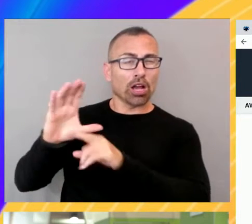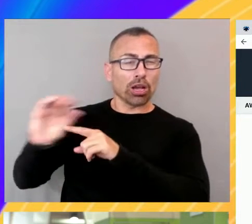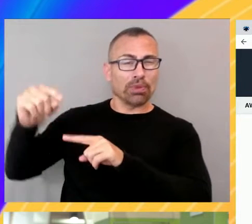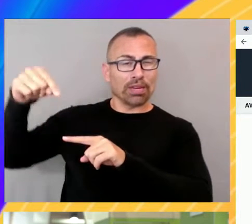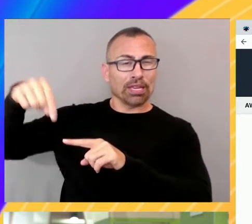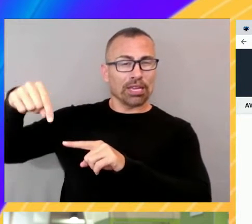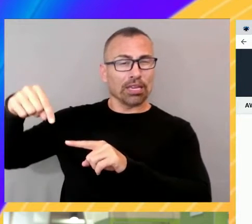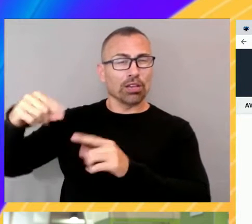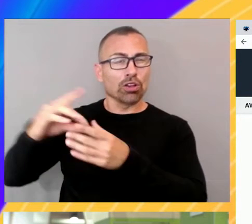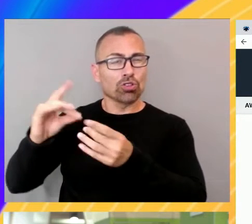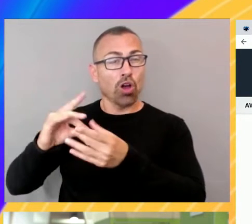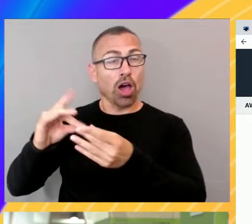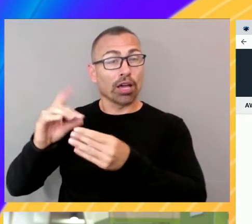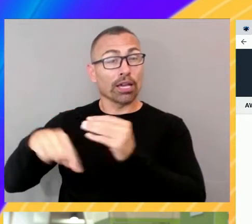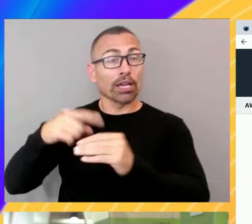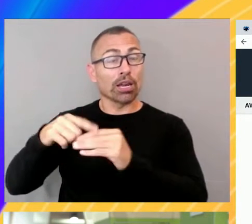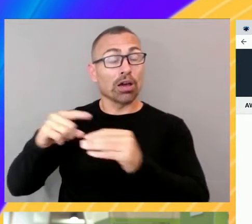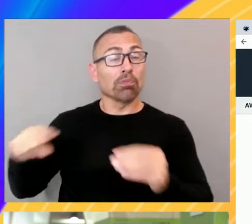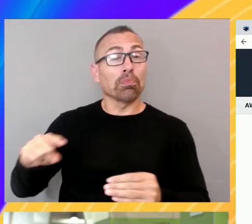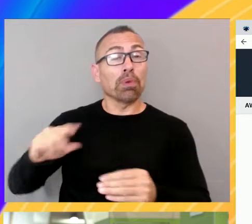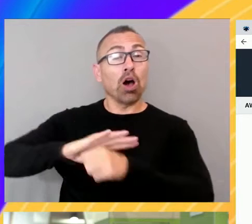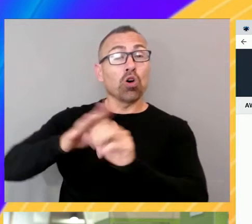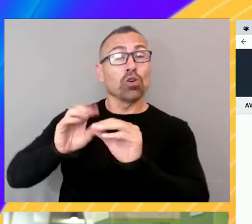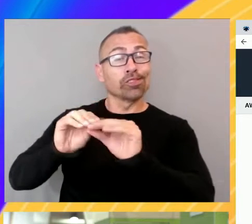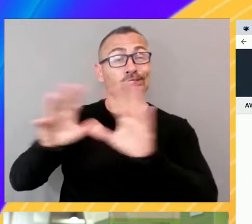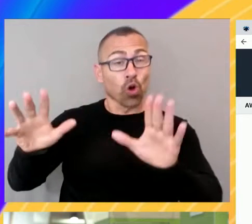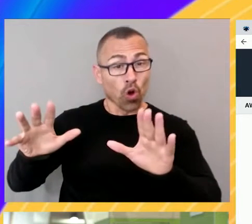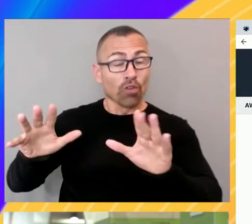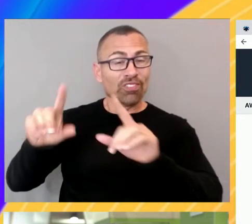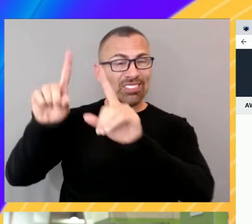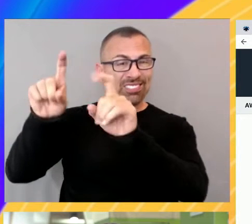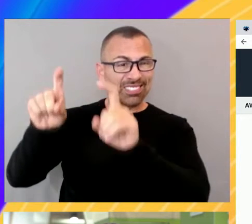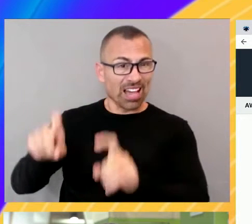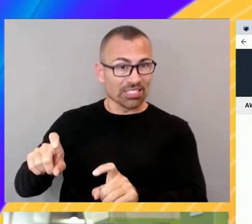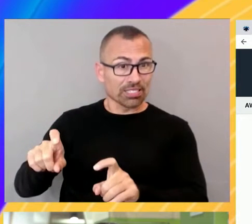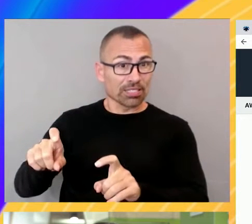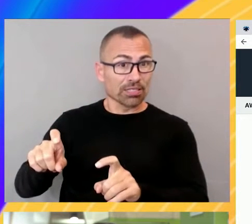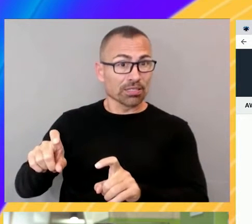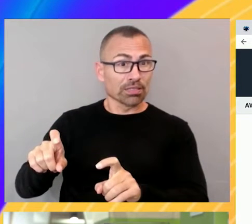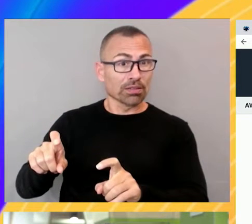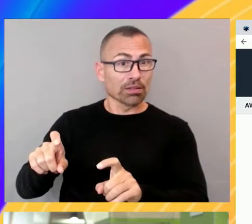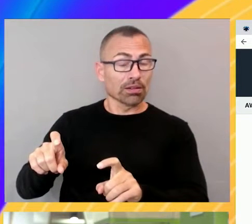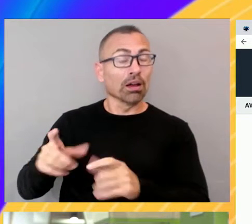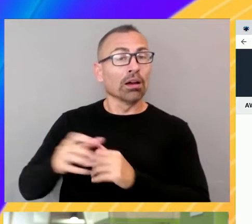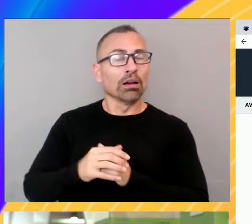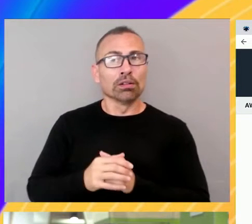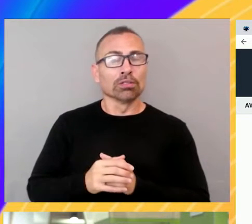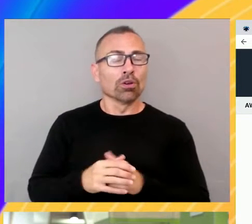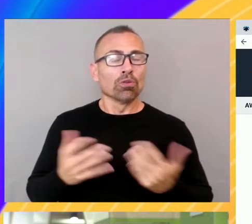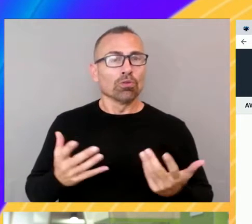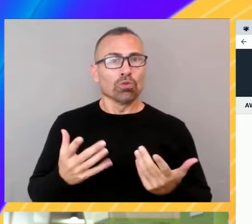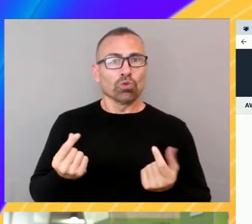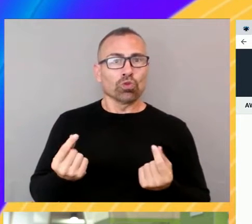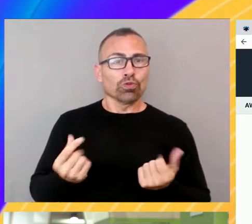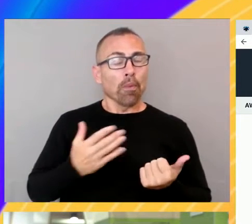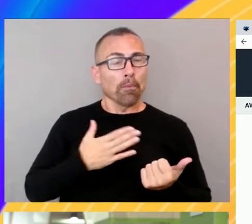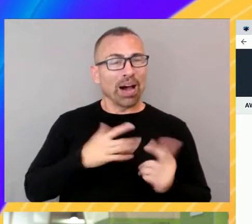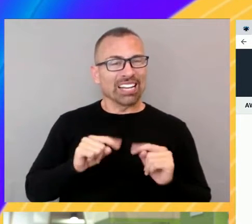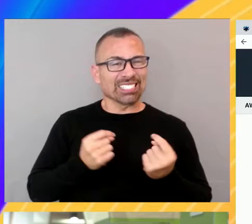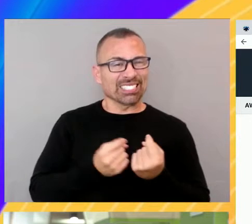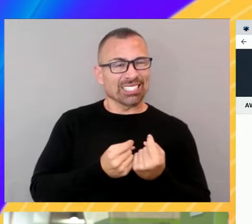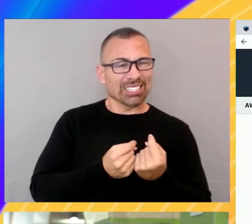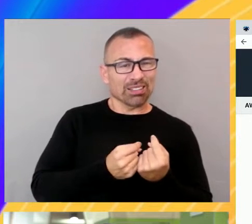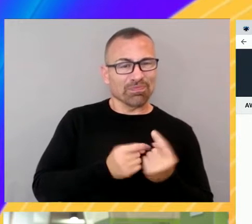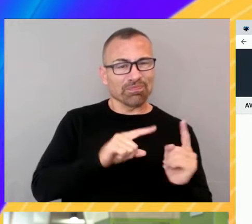they had where you could order a COVID test. For something like that, my team will come in and help them basically lower the risk,